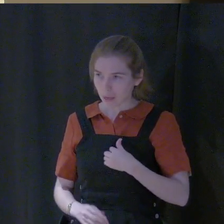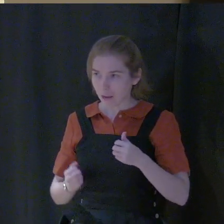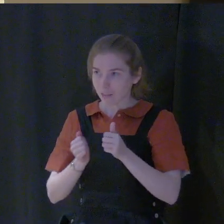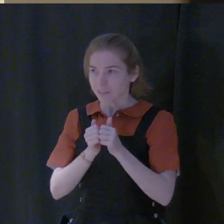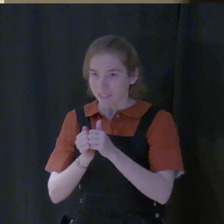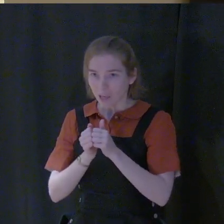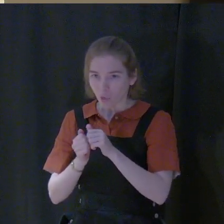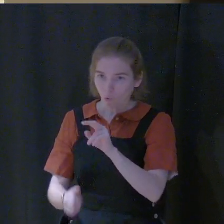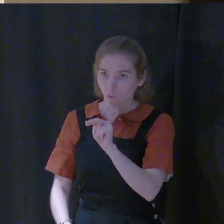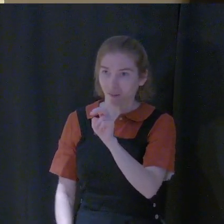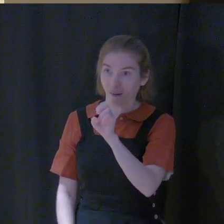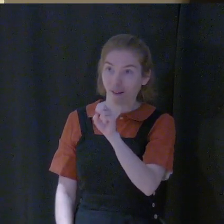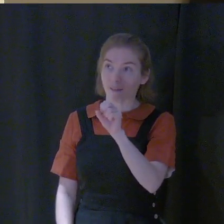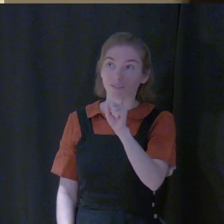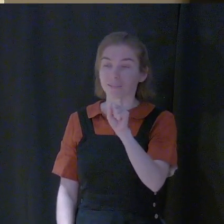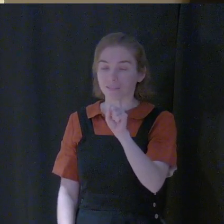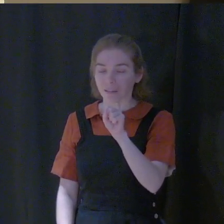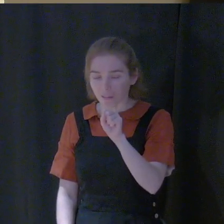togetherness.